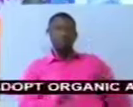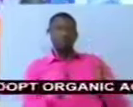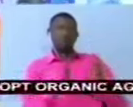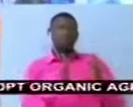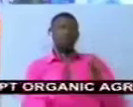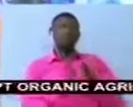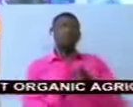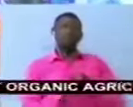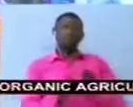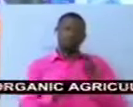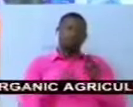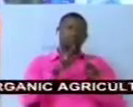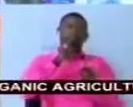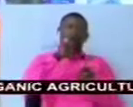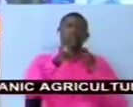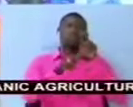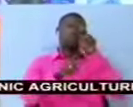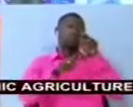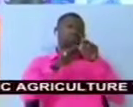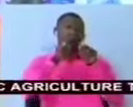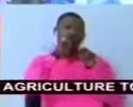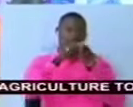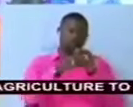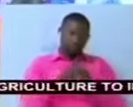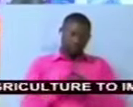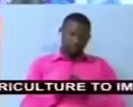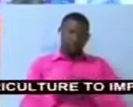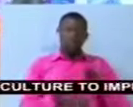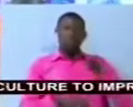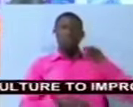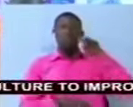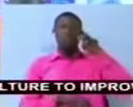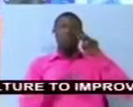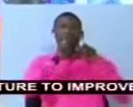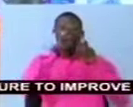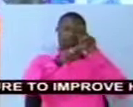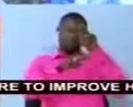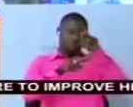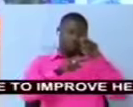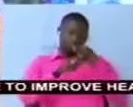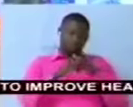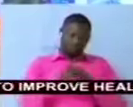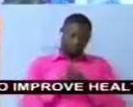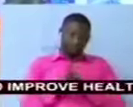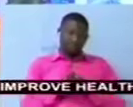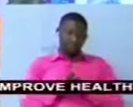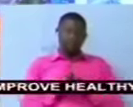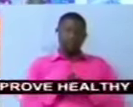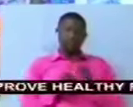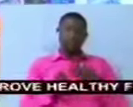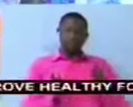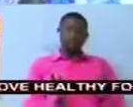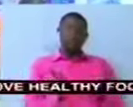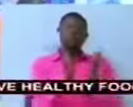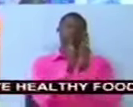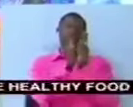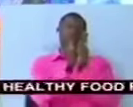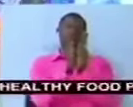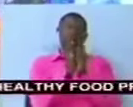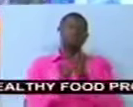We went up. When we were up, ñu fekkat fa ñeneen ci NIA